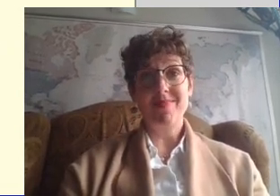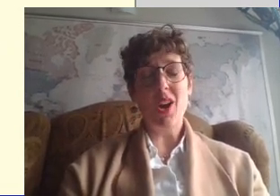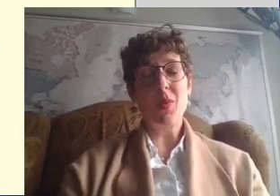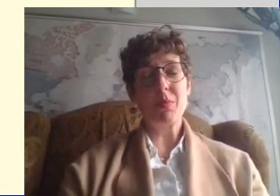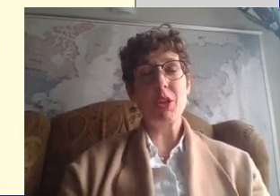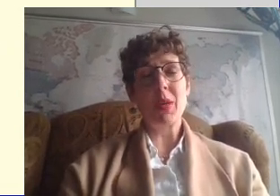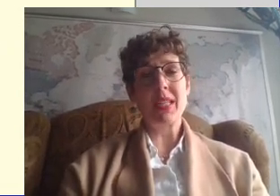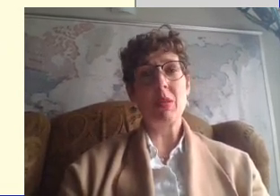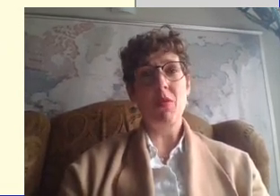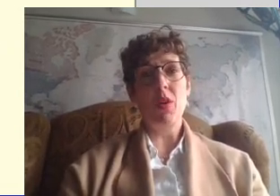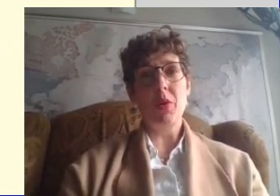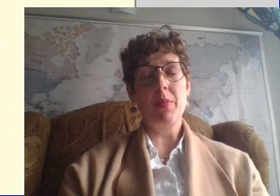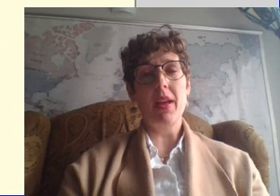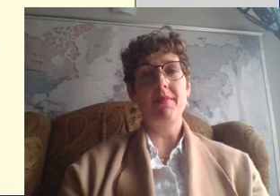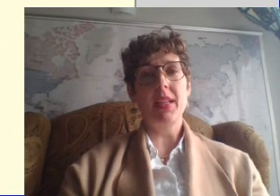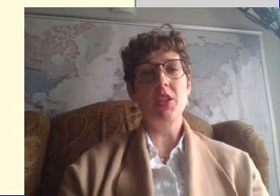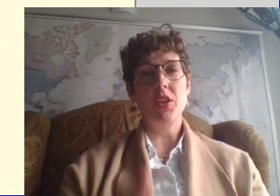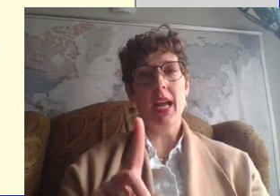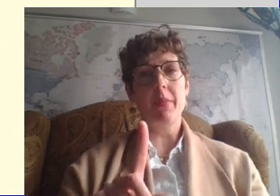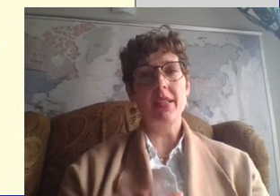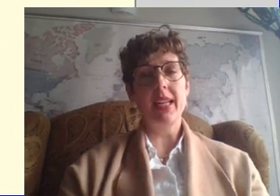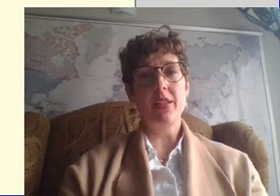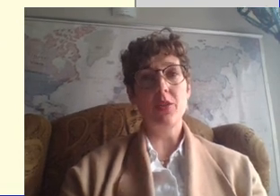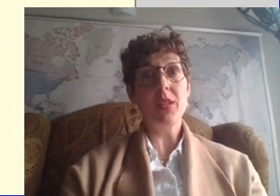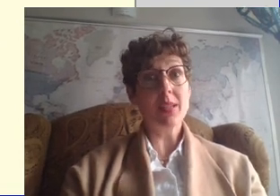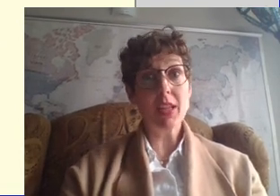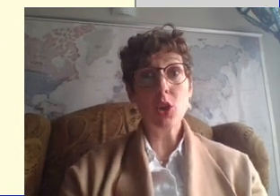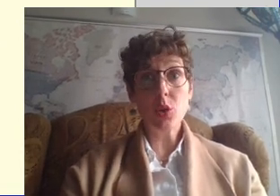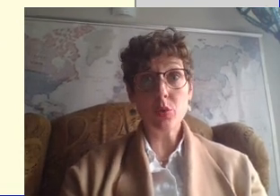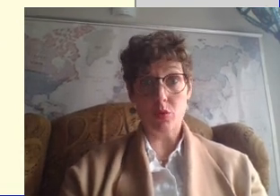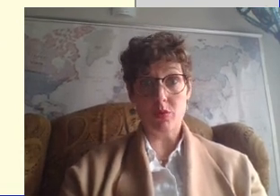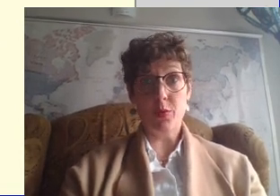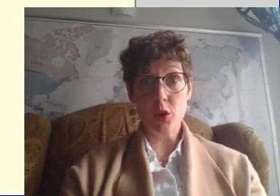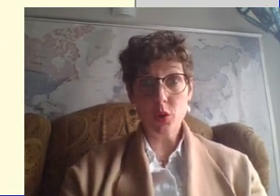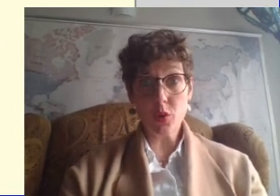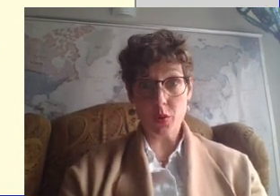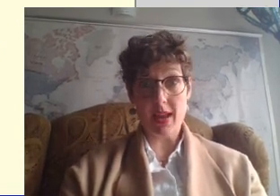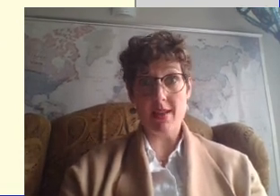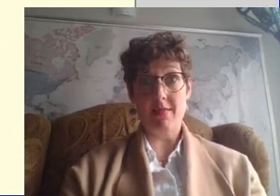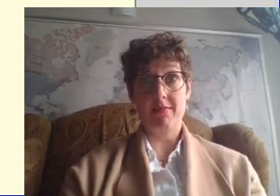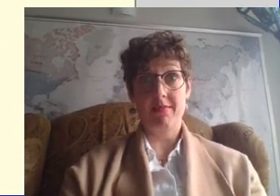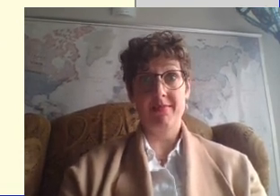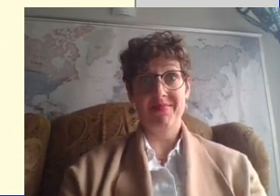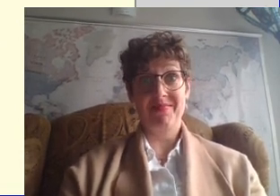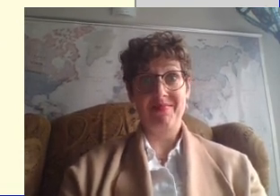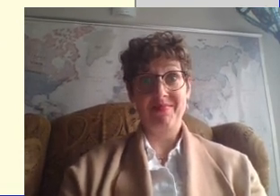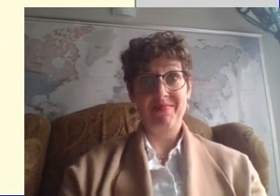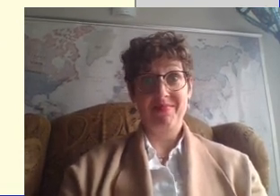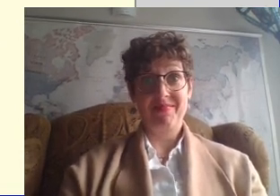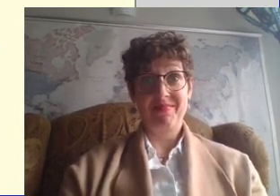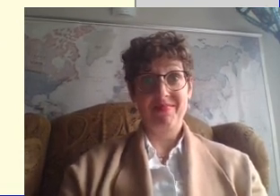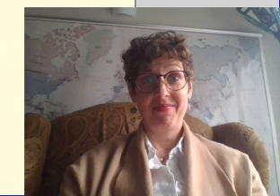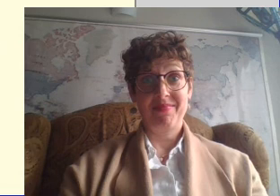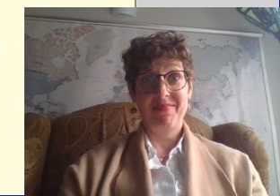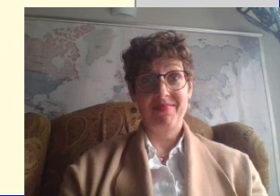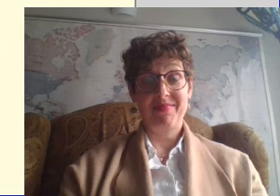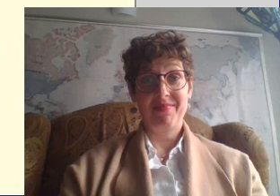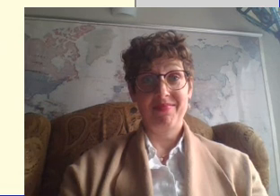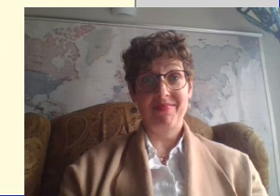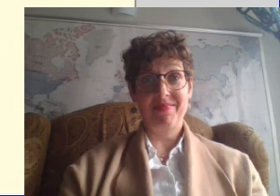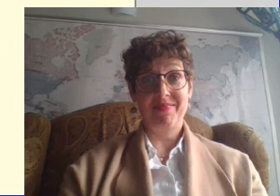teeth. I always brush my teeth before I go to bed. That's a good habit to get into. What's something you do before you go to bed?